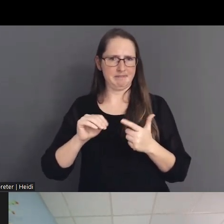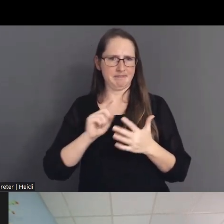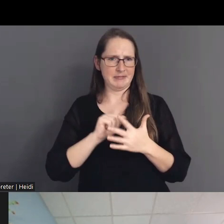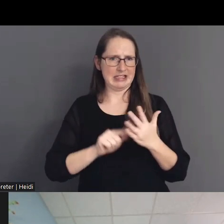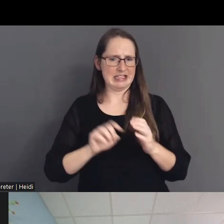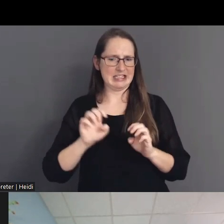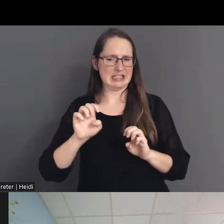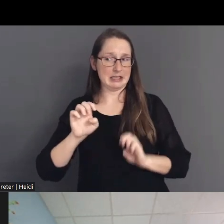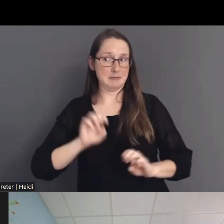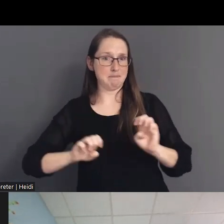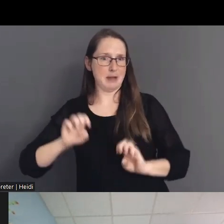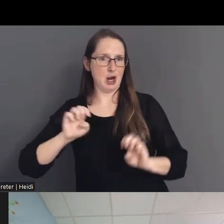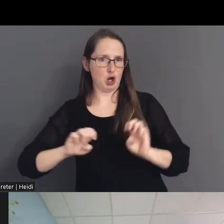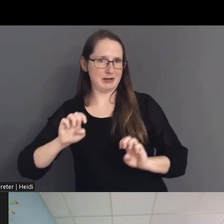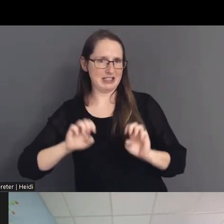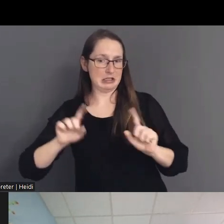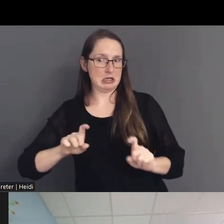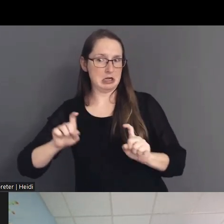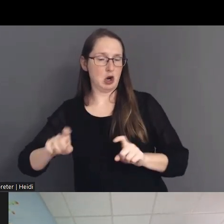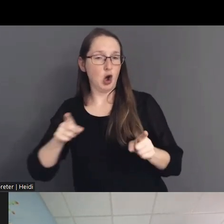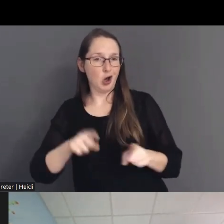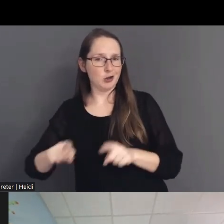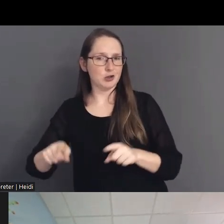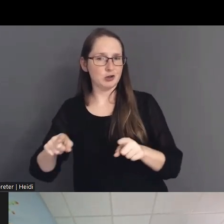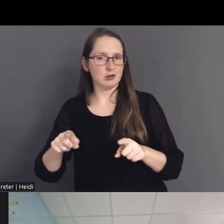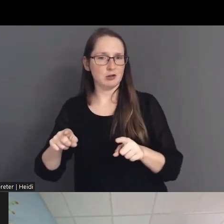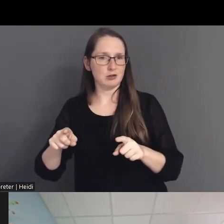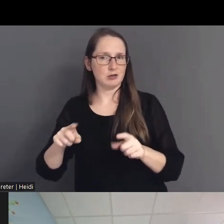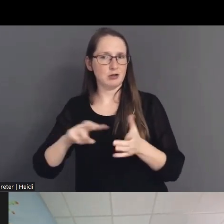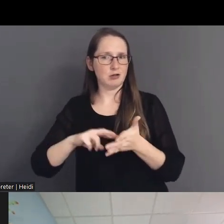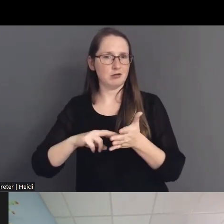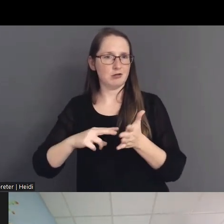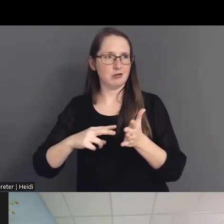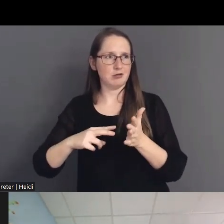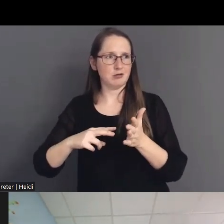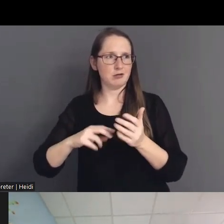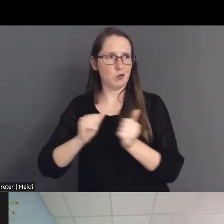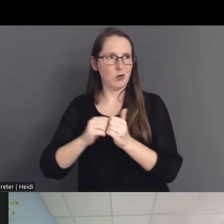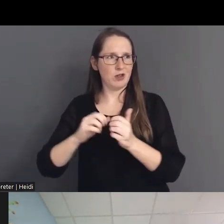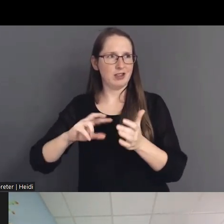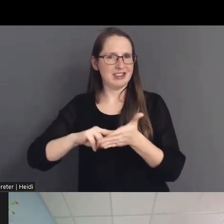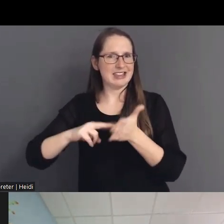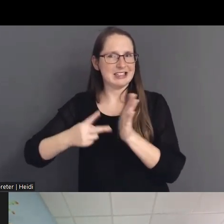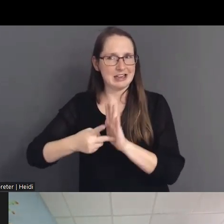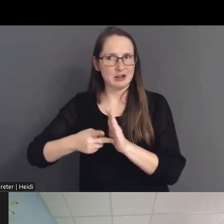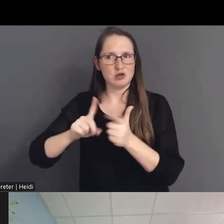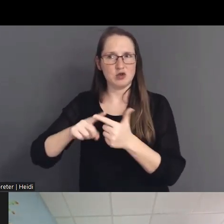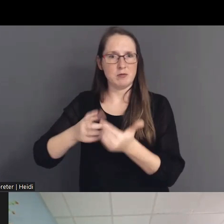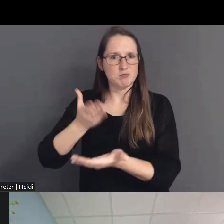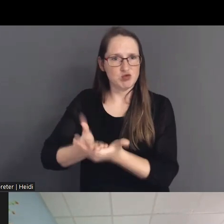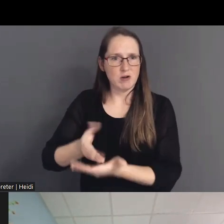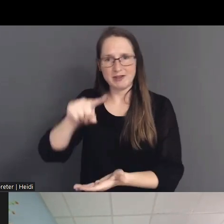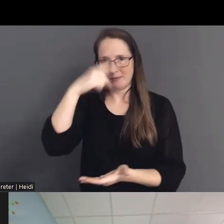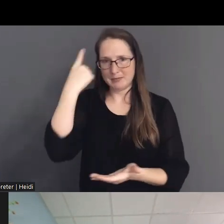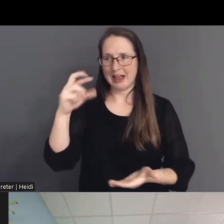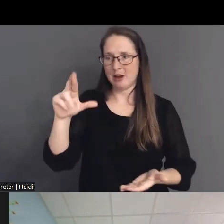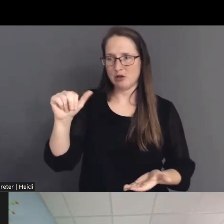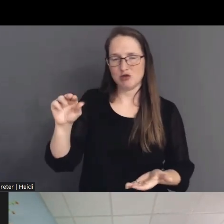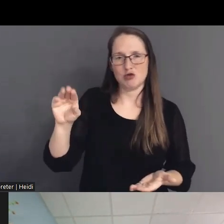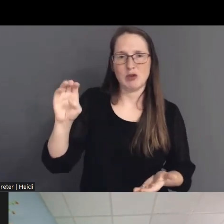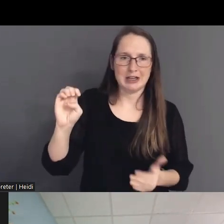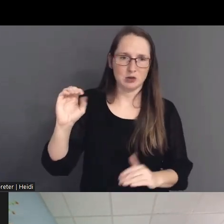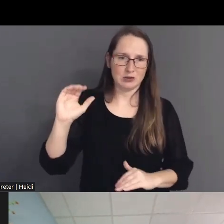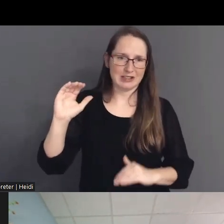experiments were also being done with the intention to prove that the Black race was